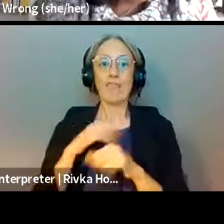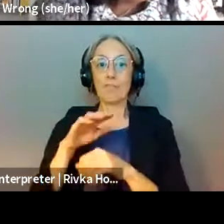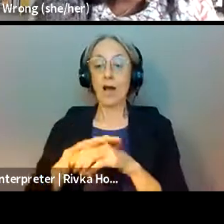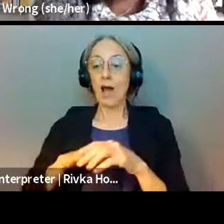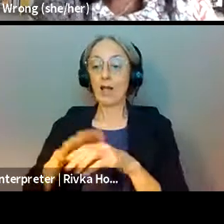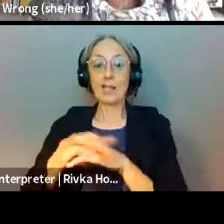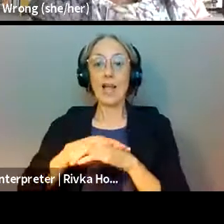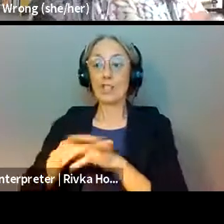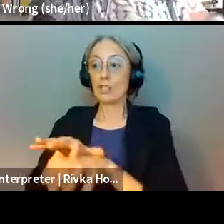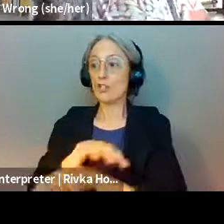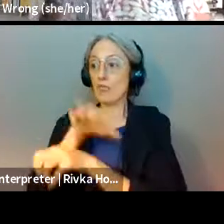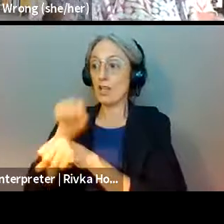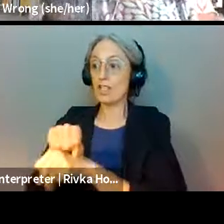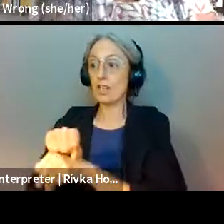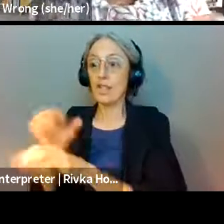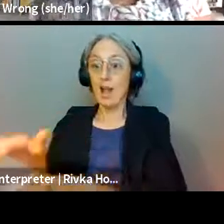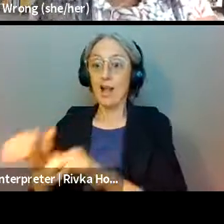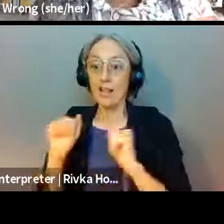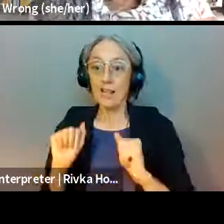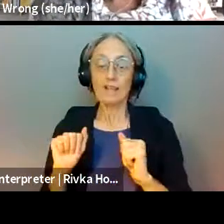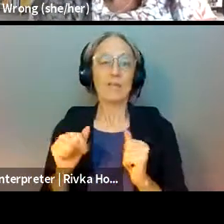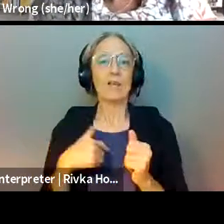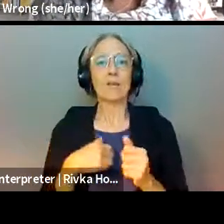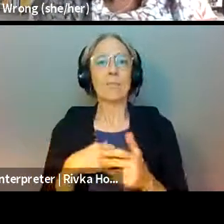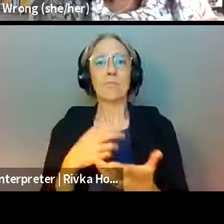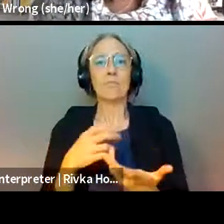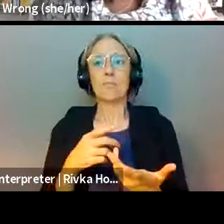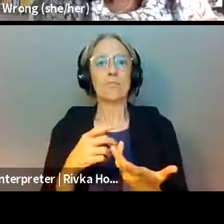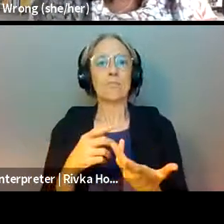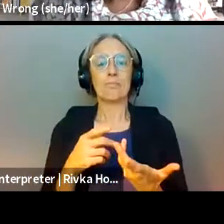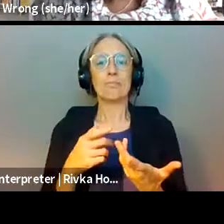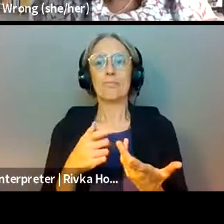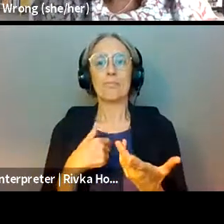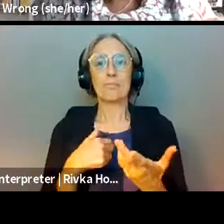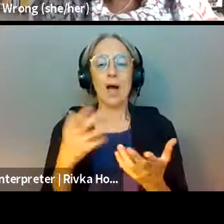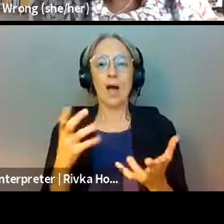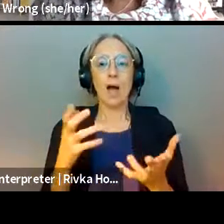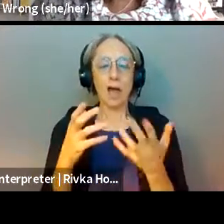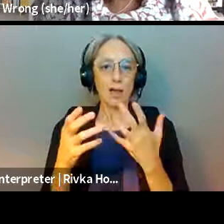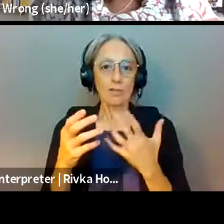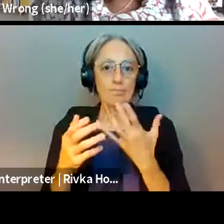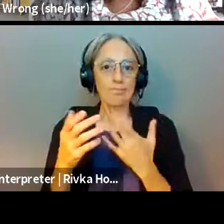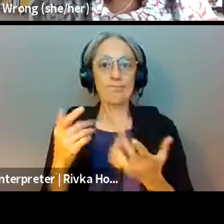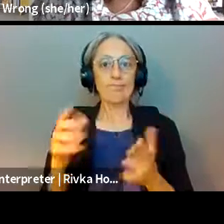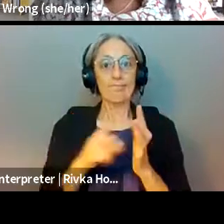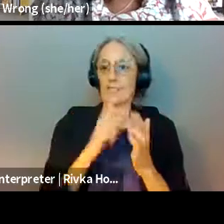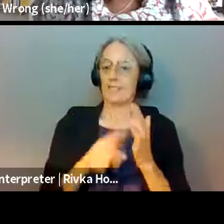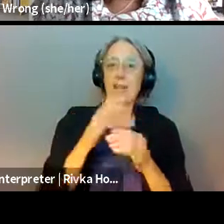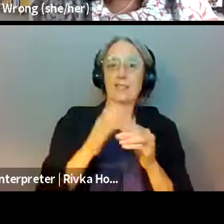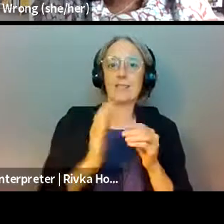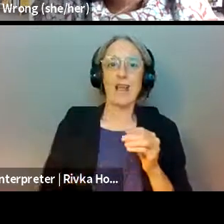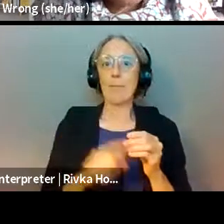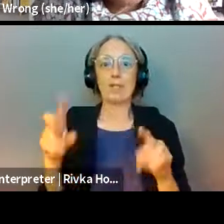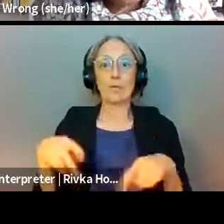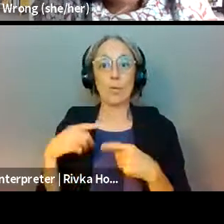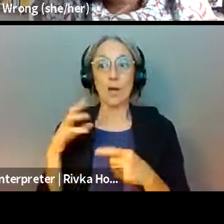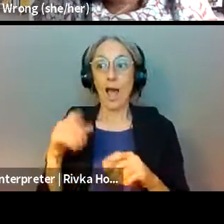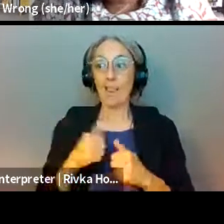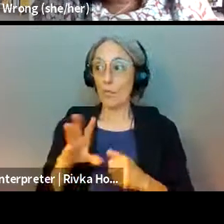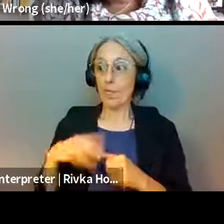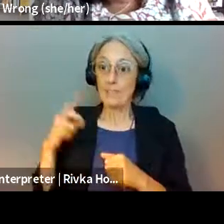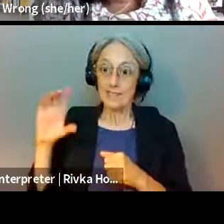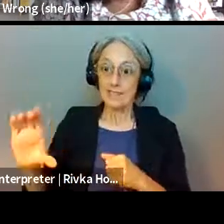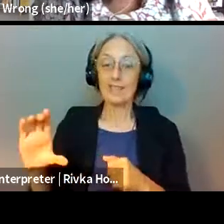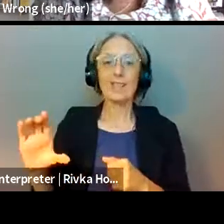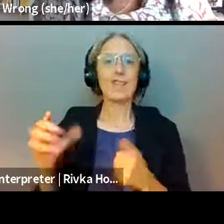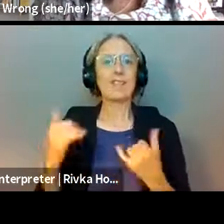the US government's treaties and trust responsibilities don't end because I live in DC. And I don't believe it's an oversight that we don't have